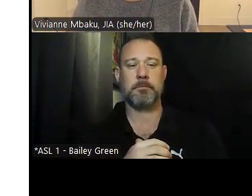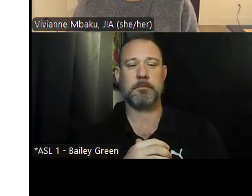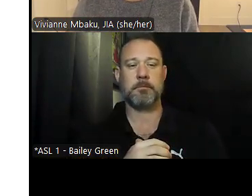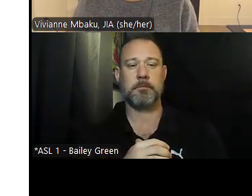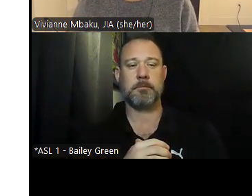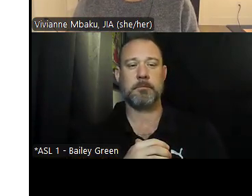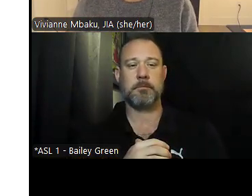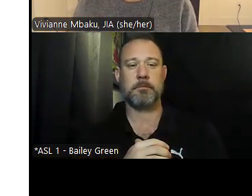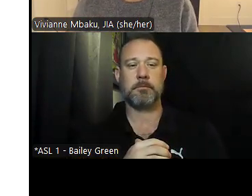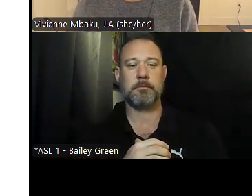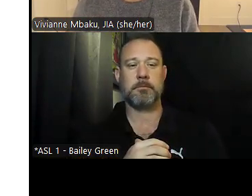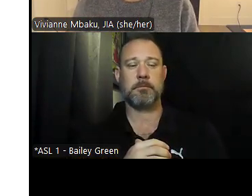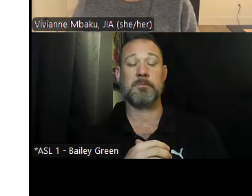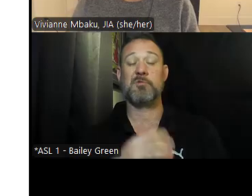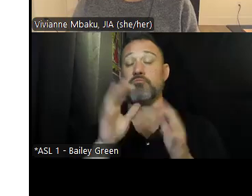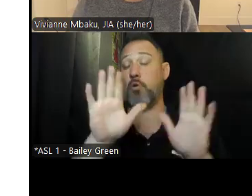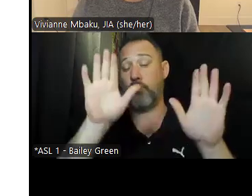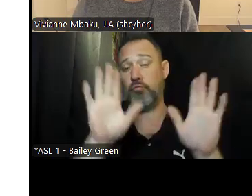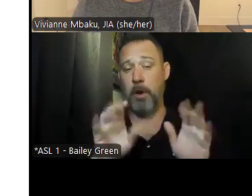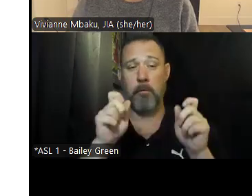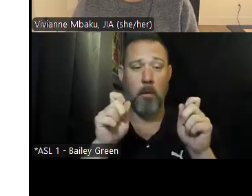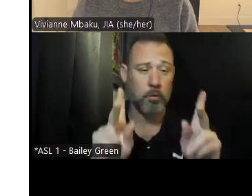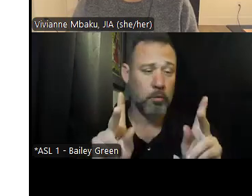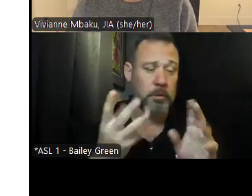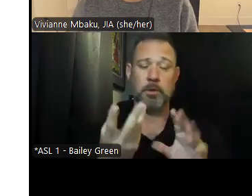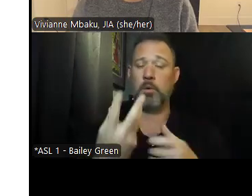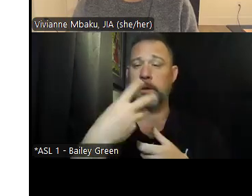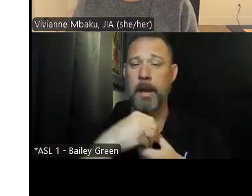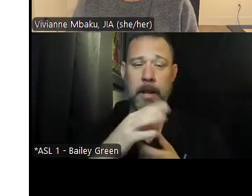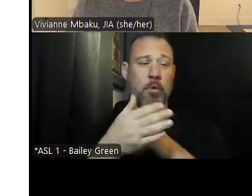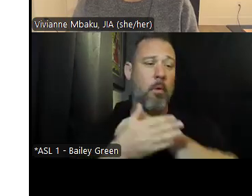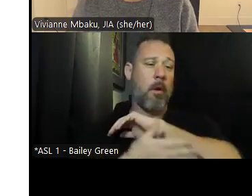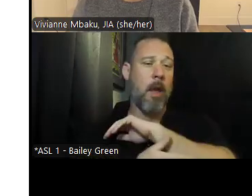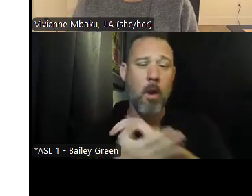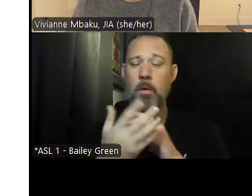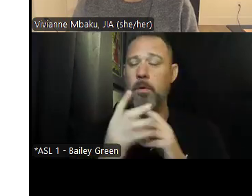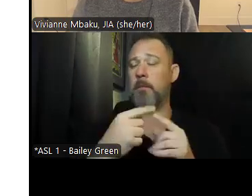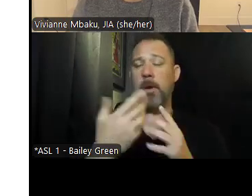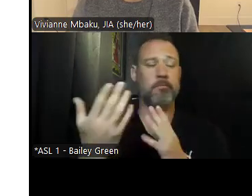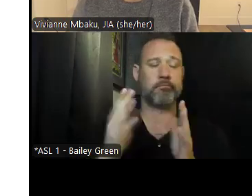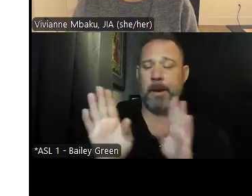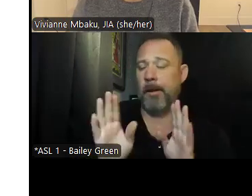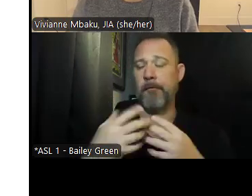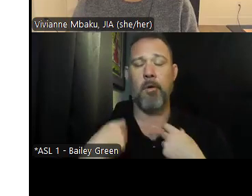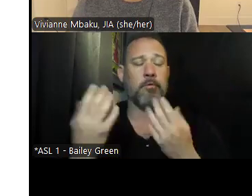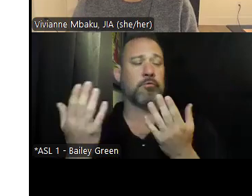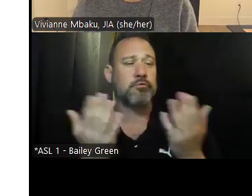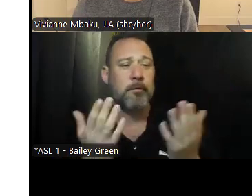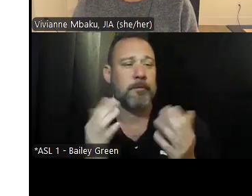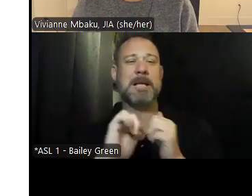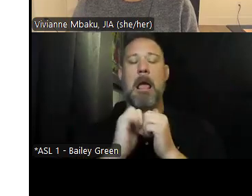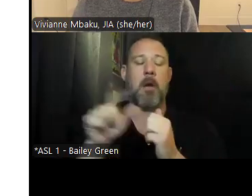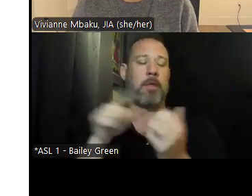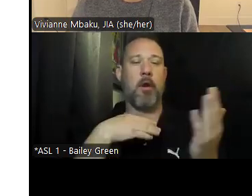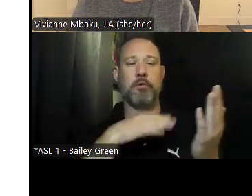really, this is a great opportunity for you to engage with your county about behavioral health services and how they're